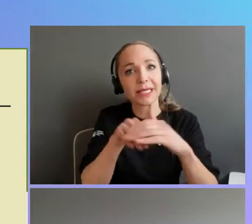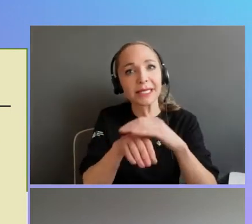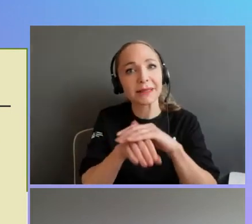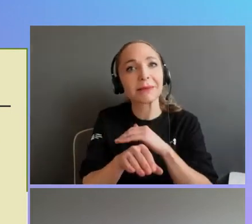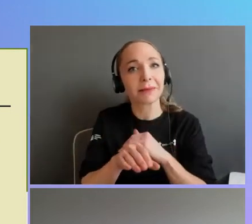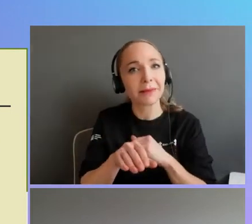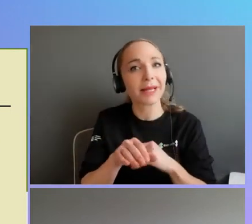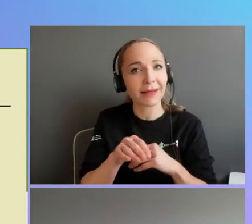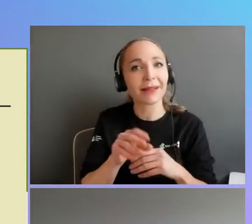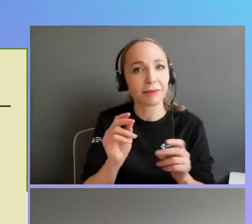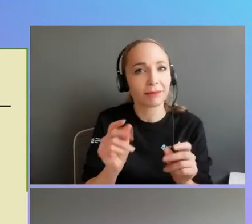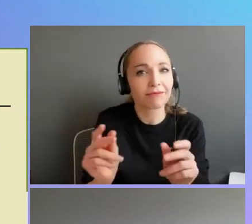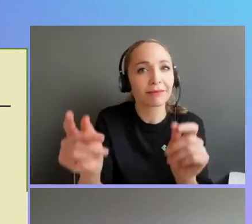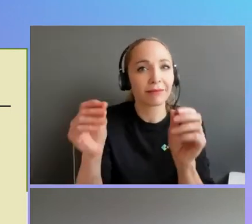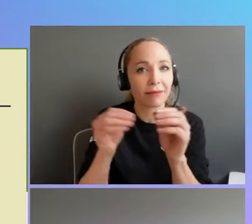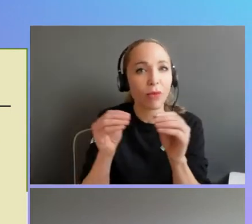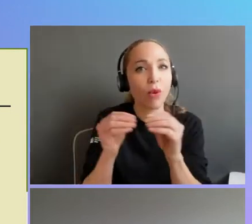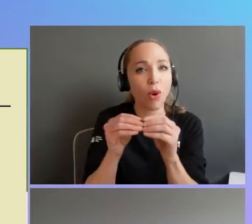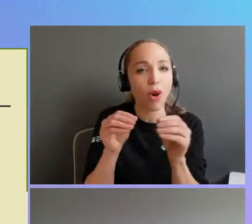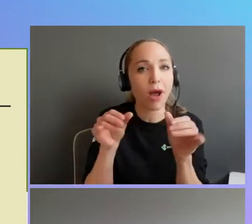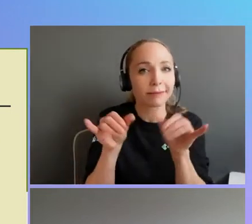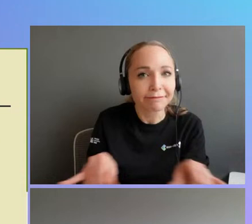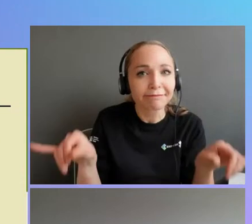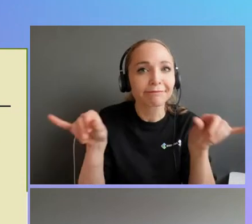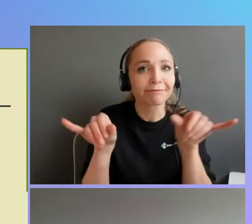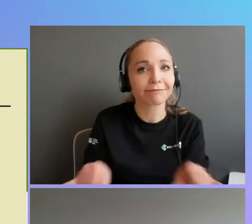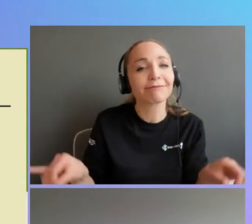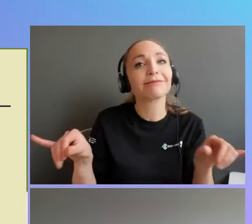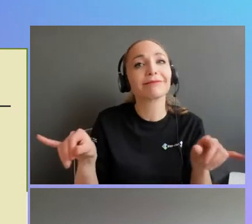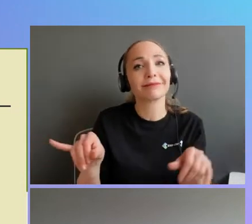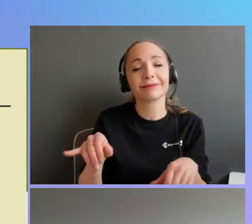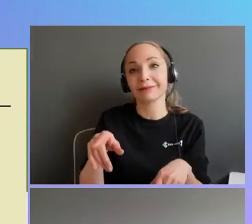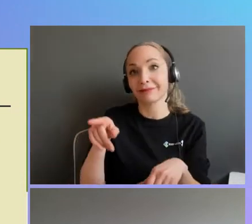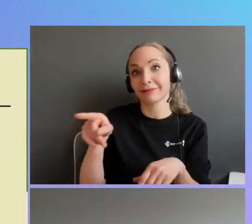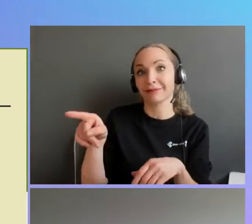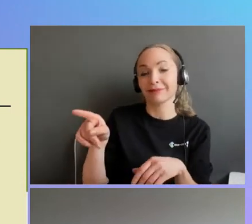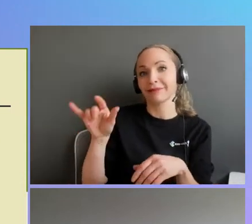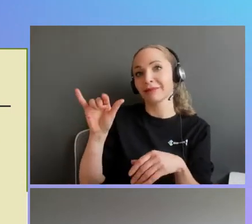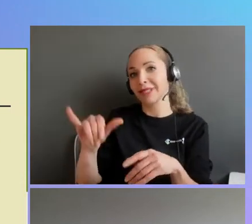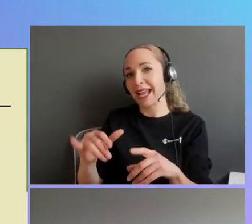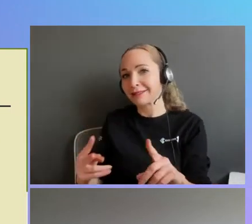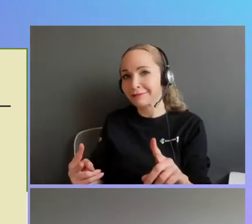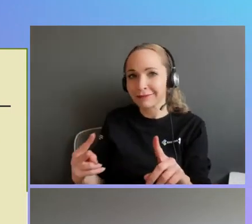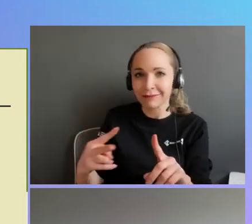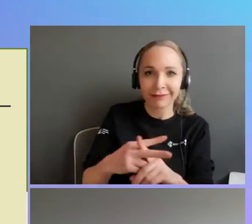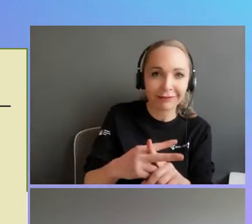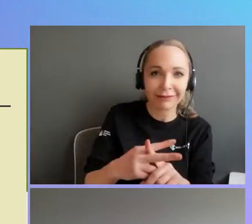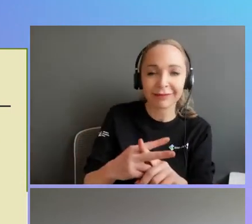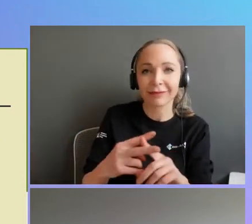proper process, building out the accessibility culture.